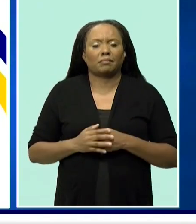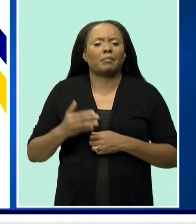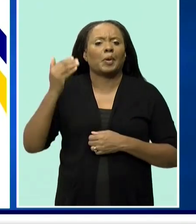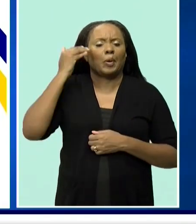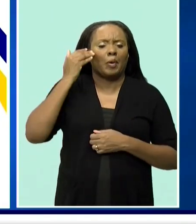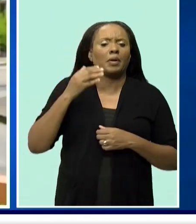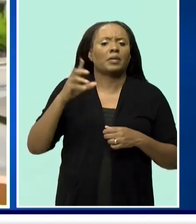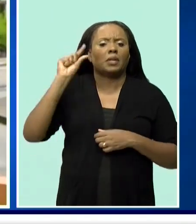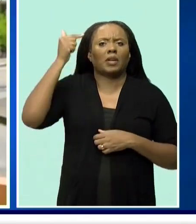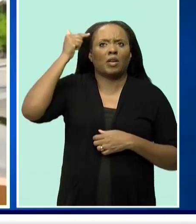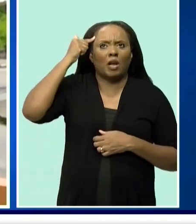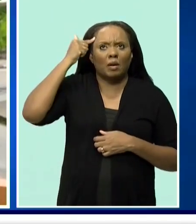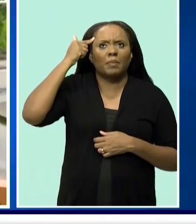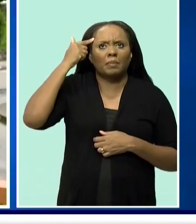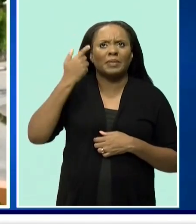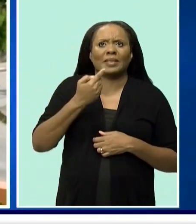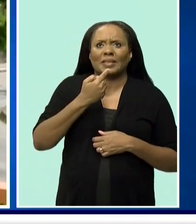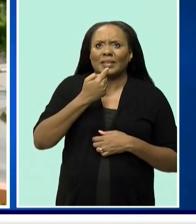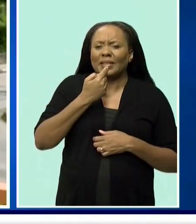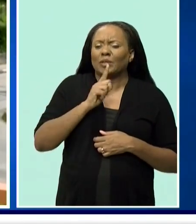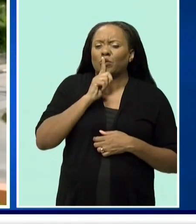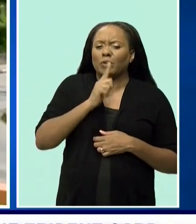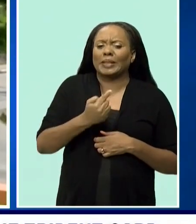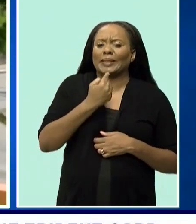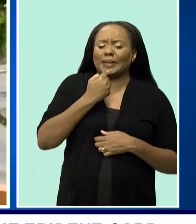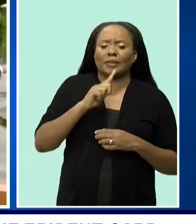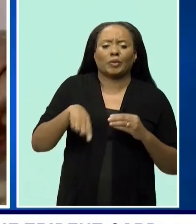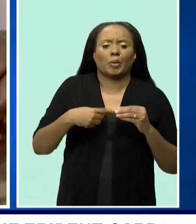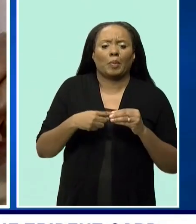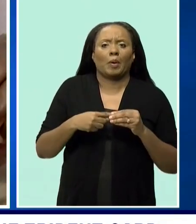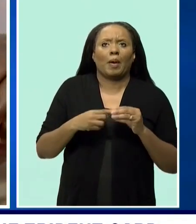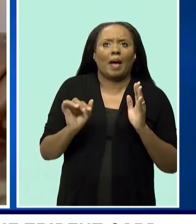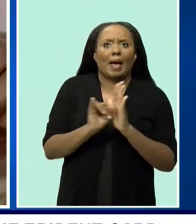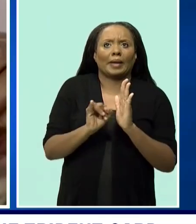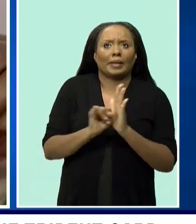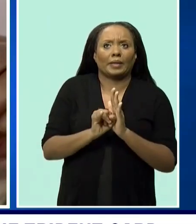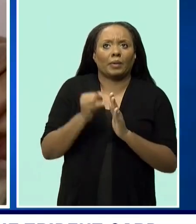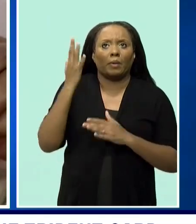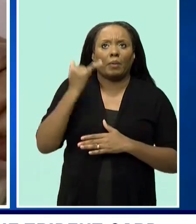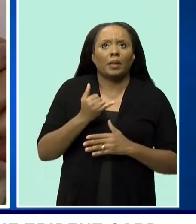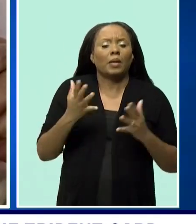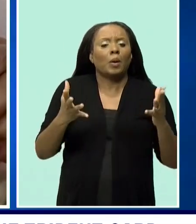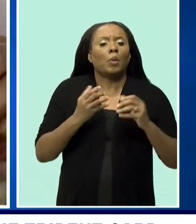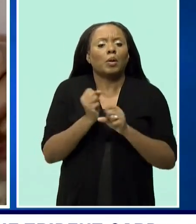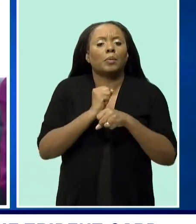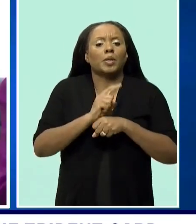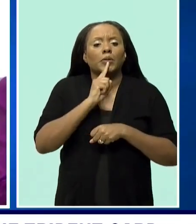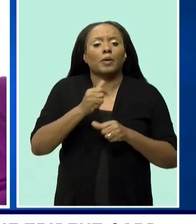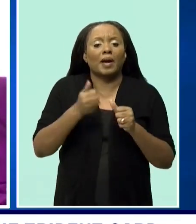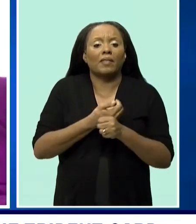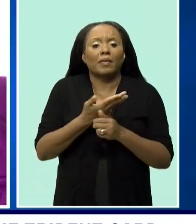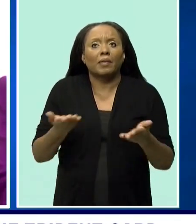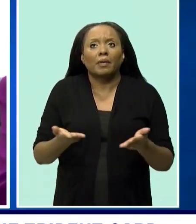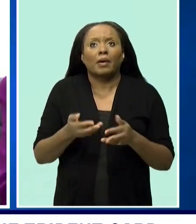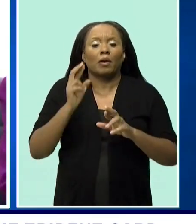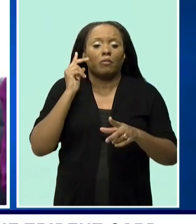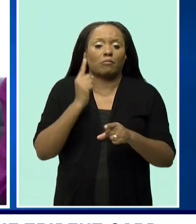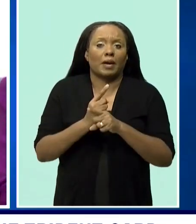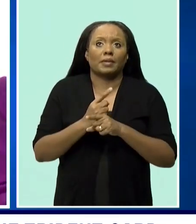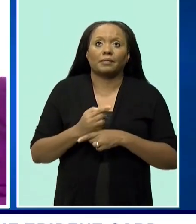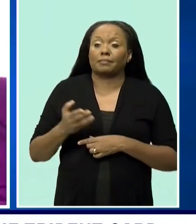seriously and that the government has taken as long as it has so far because it wants to ensure everything is done right. To date,